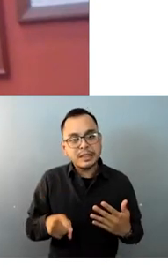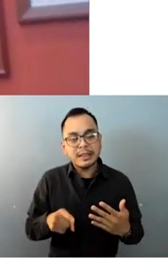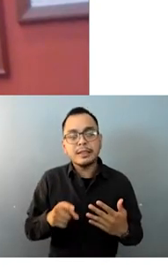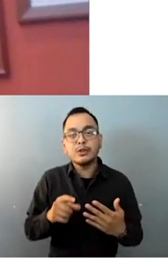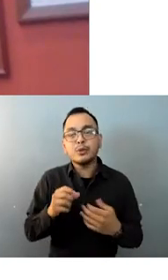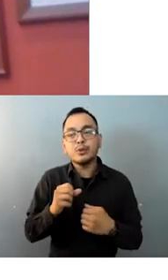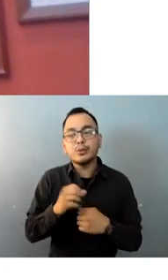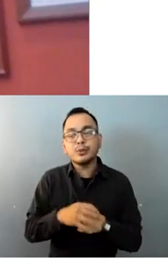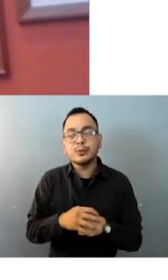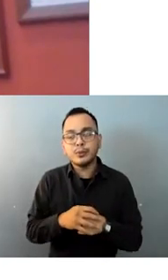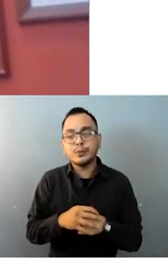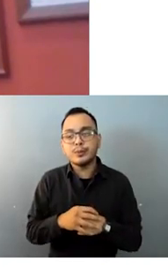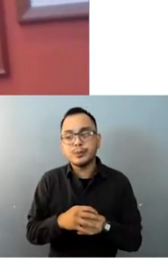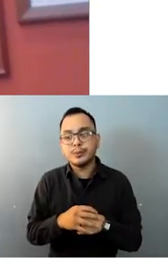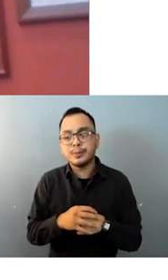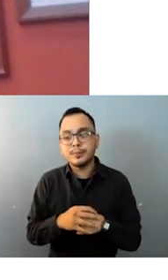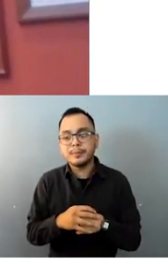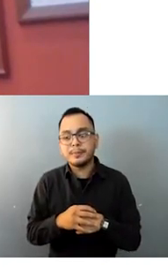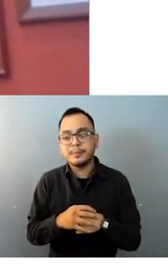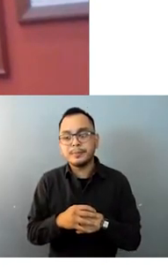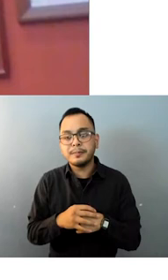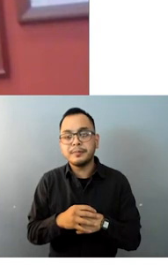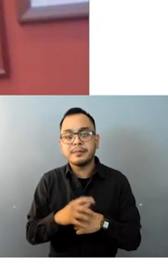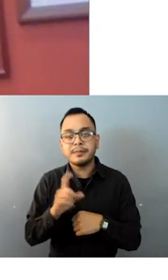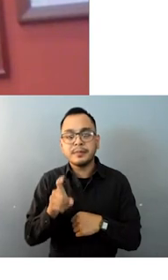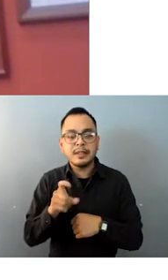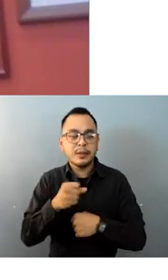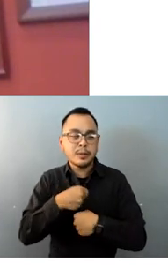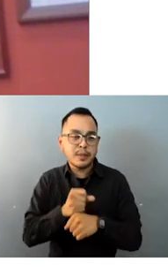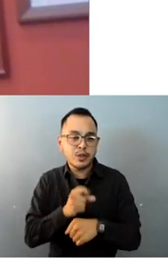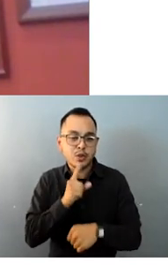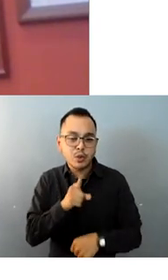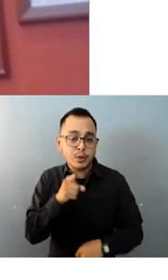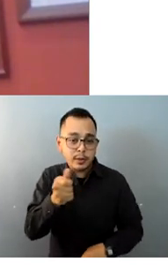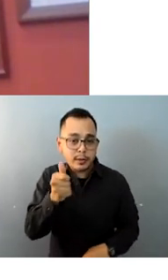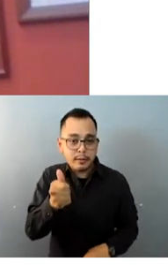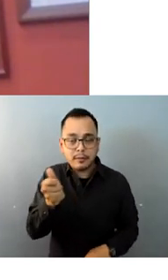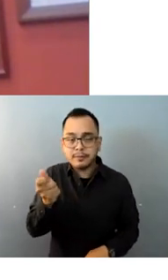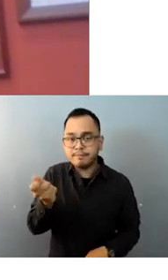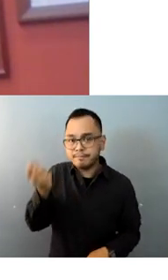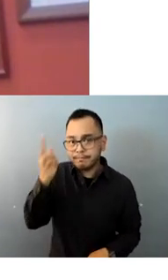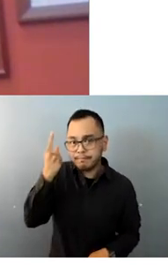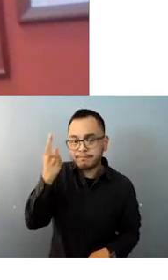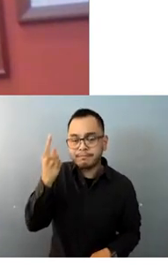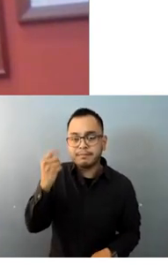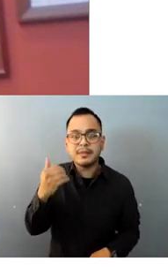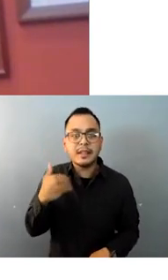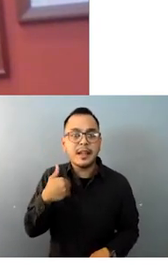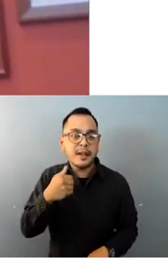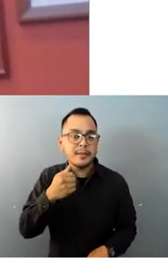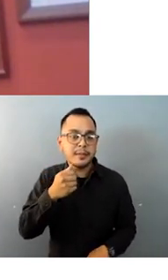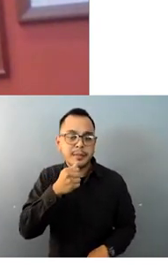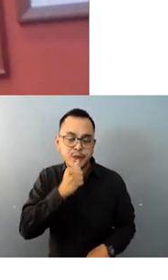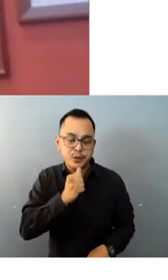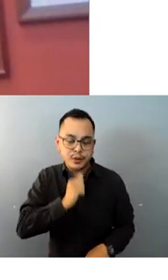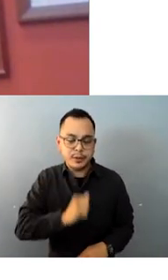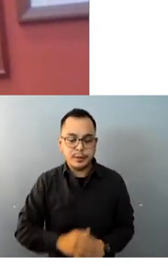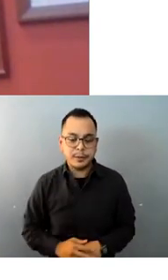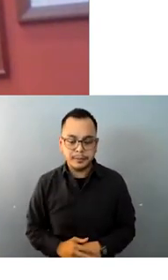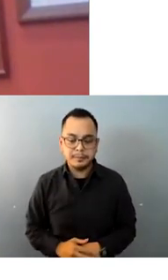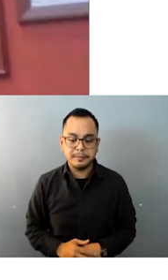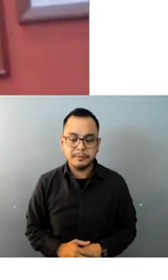ensure that you have a mindset of understanding and patience.